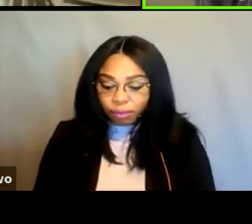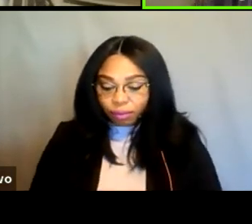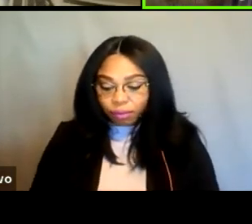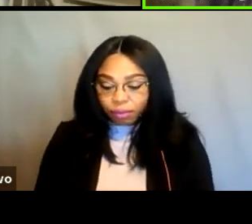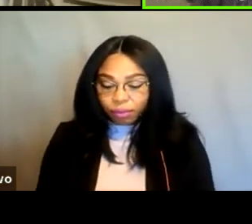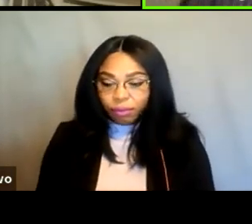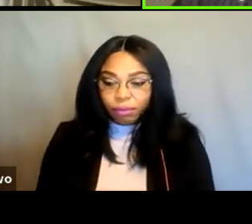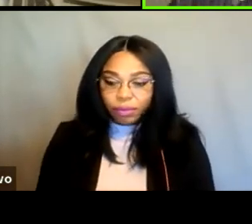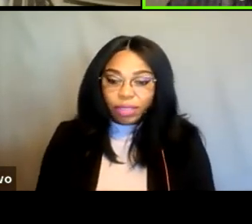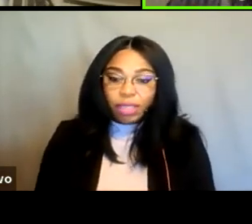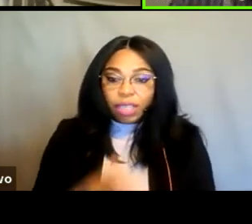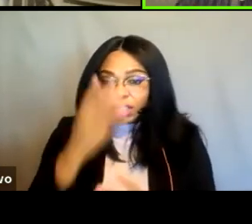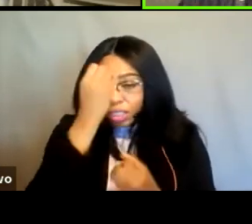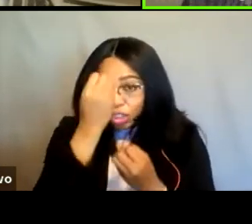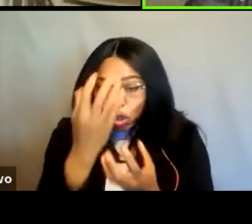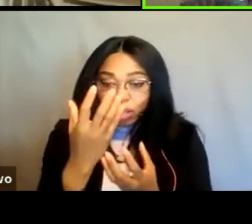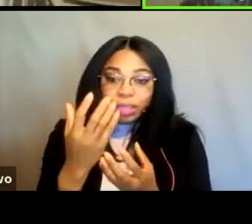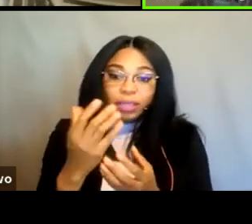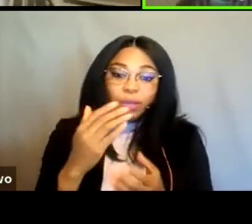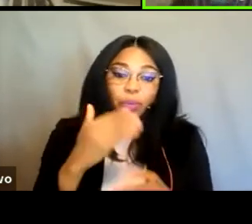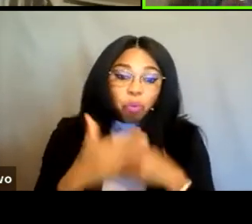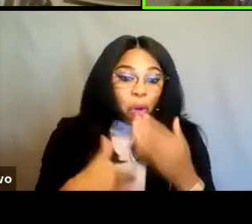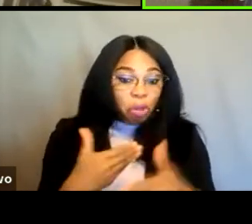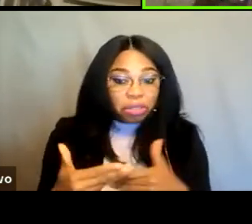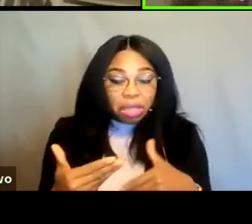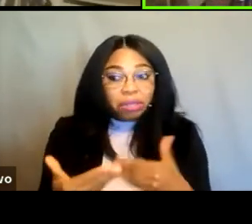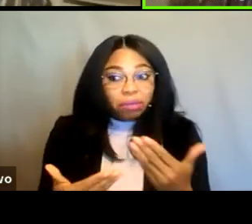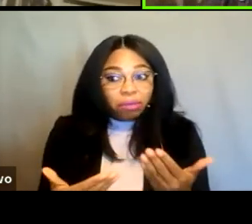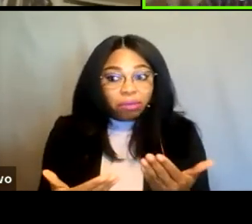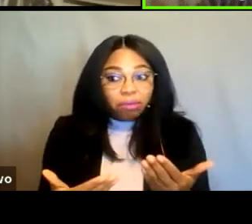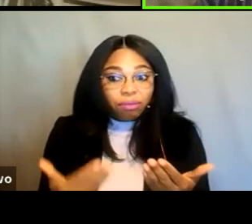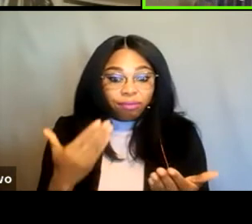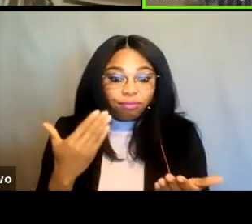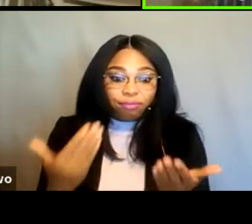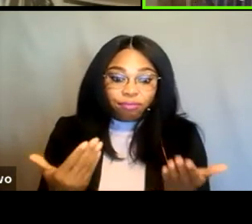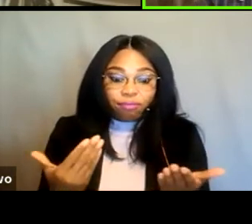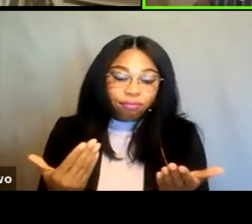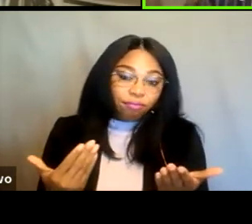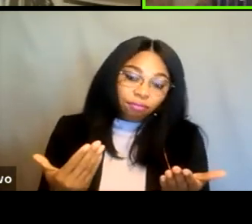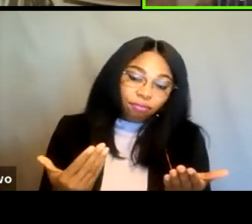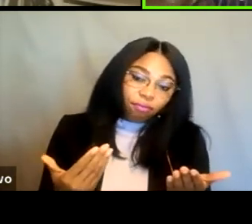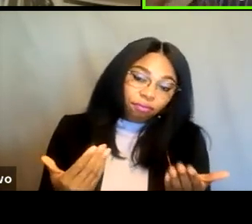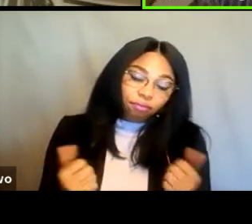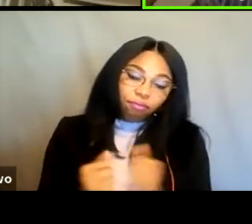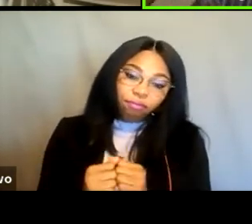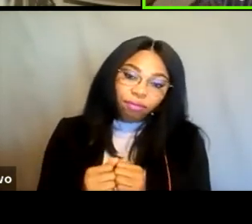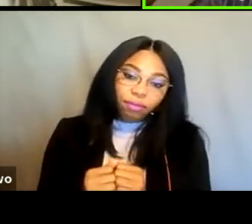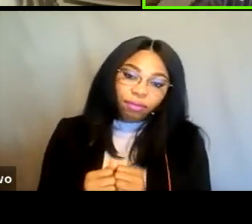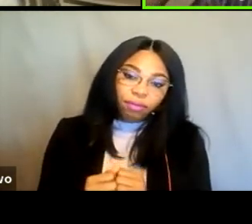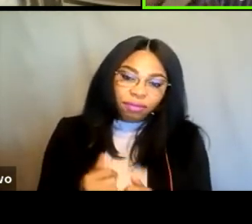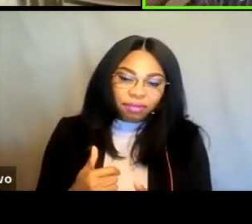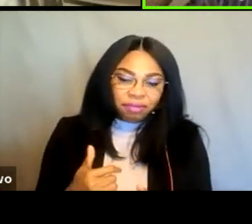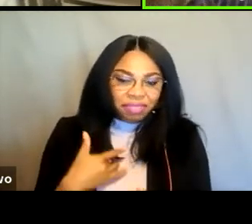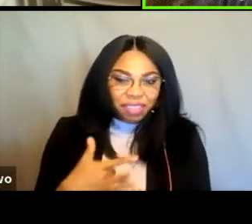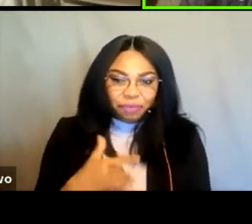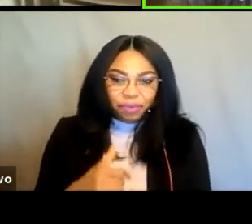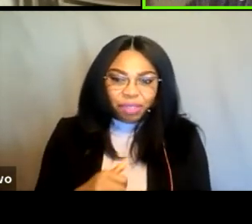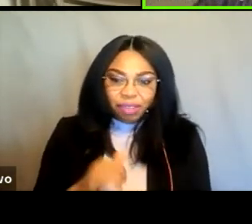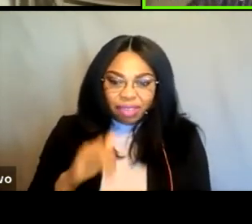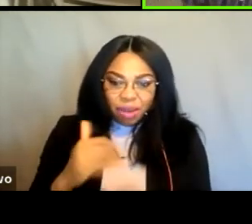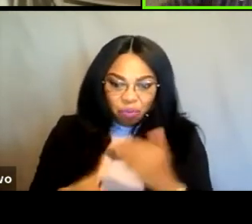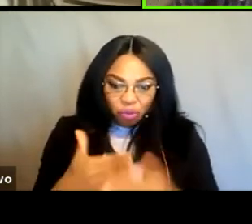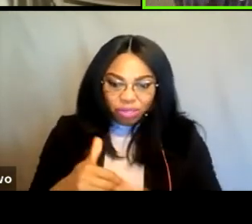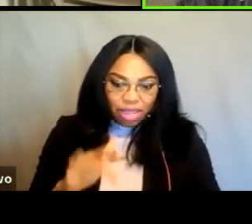the decolonizing process may, you know, I feel that's where we should not touch, you know, that process